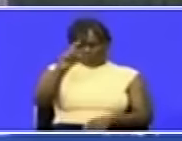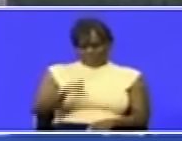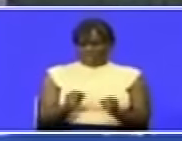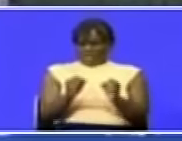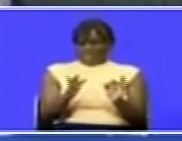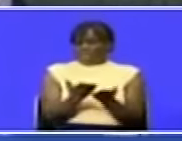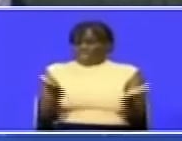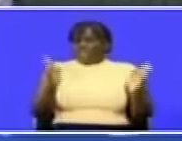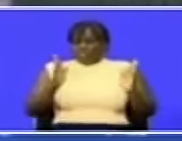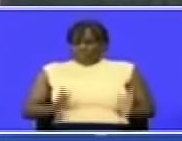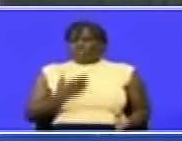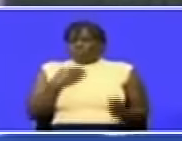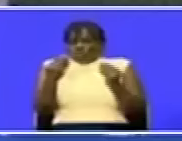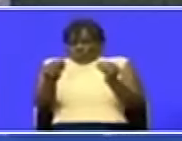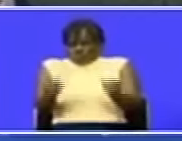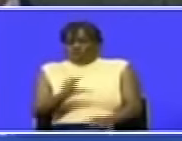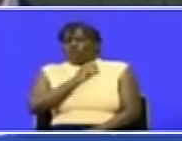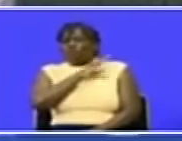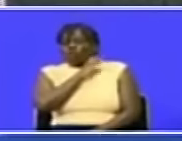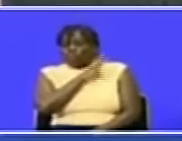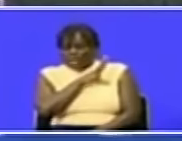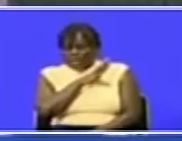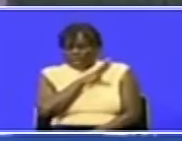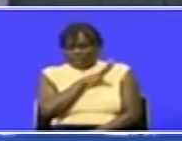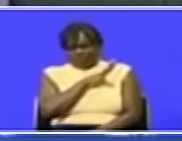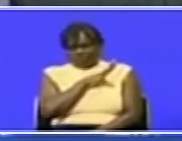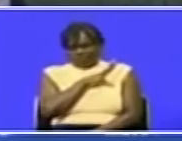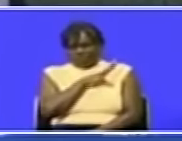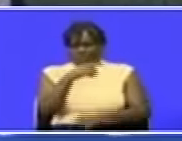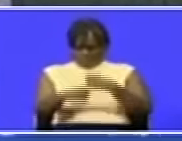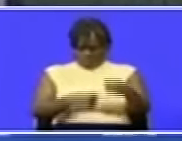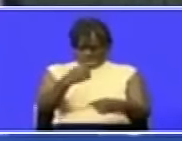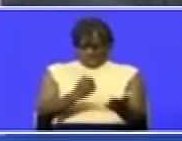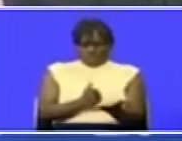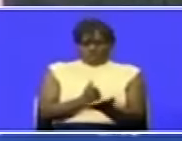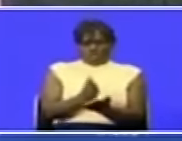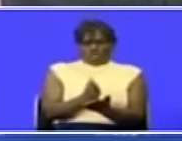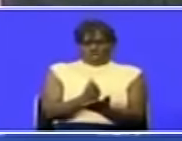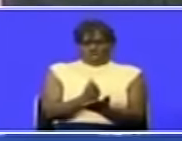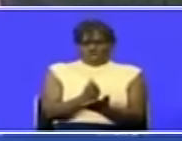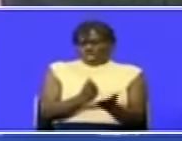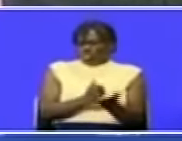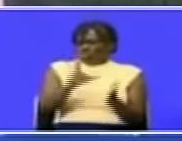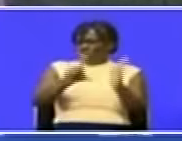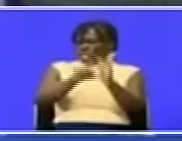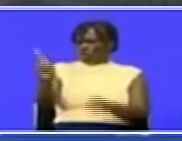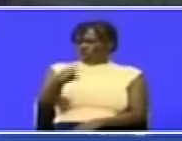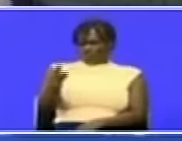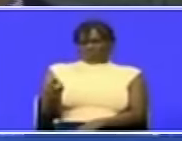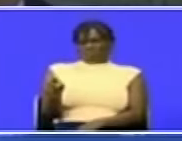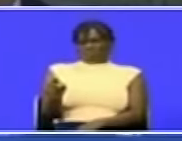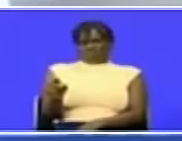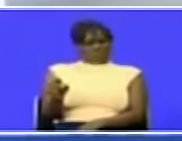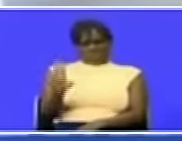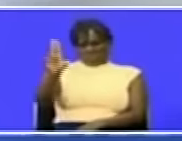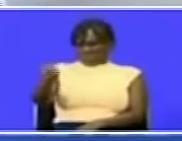wants to address a complaint against a commission or a process through means that are not legal means, then we leave it